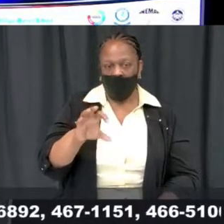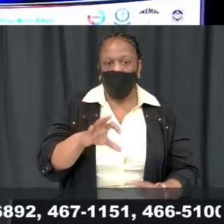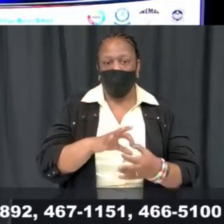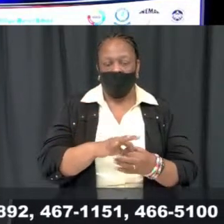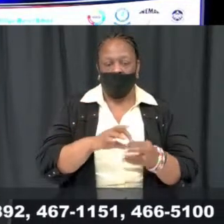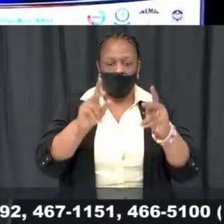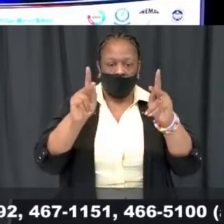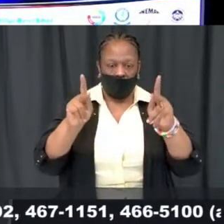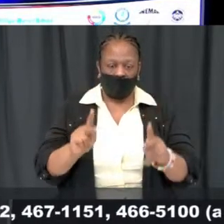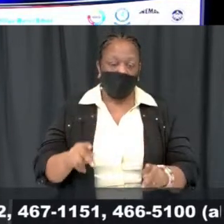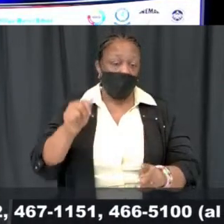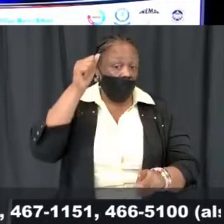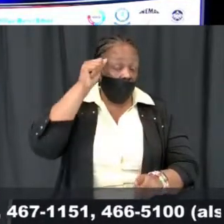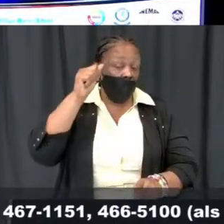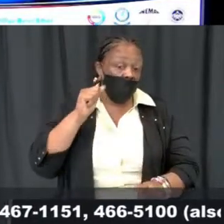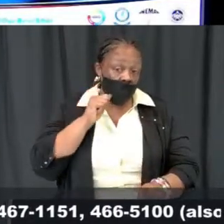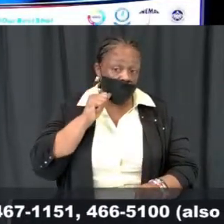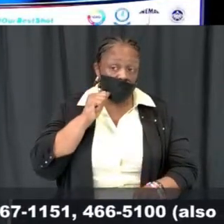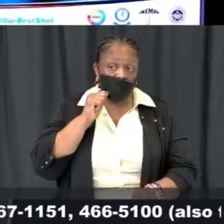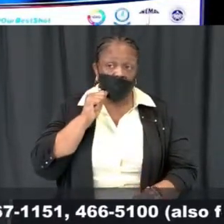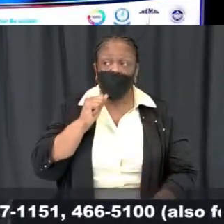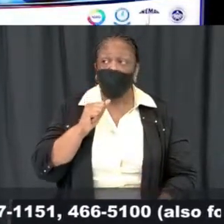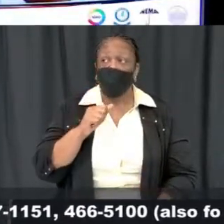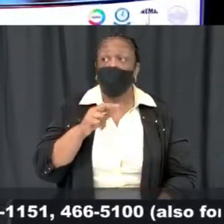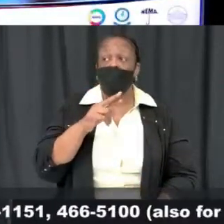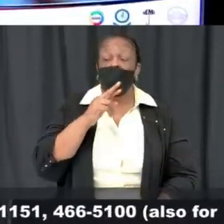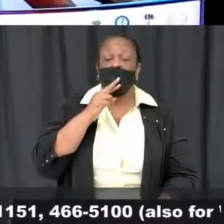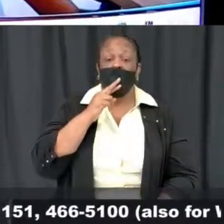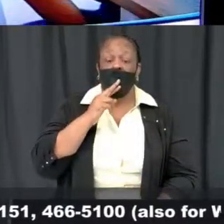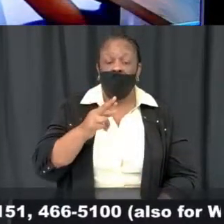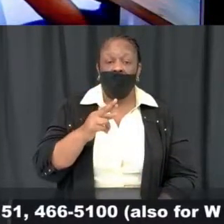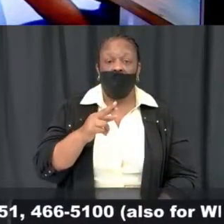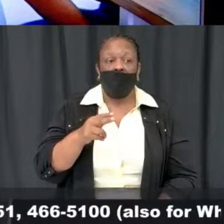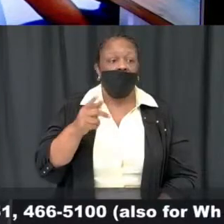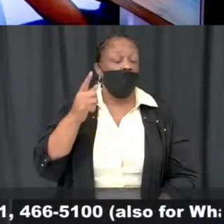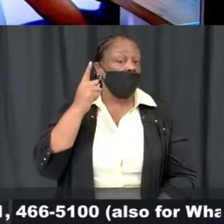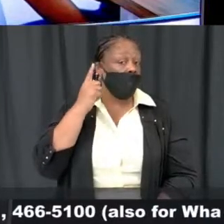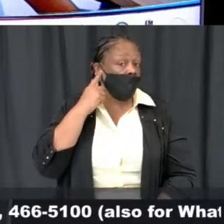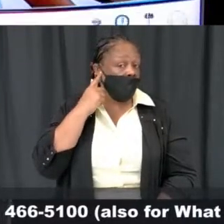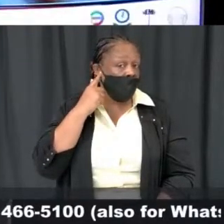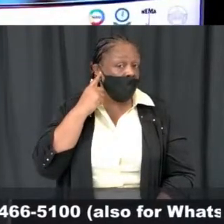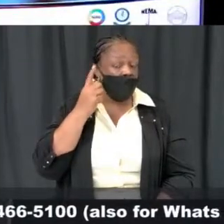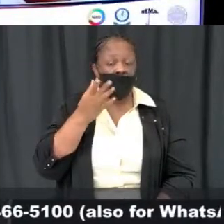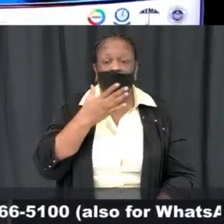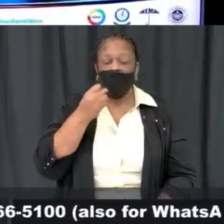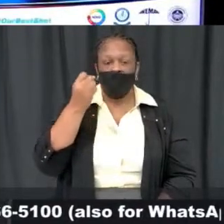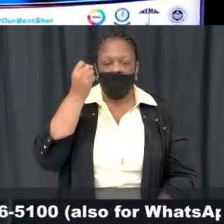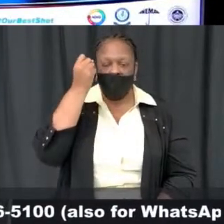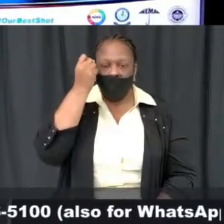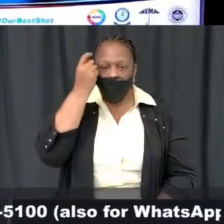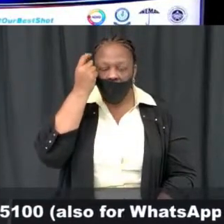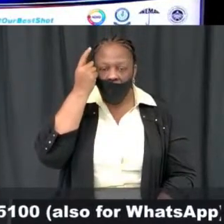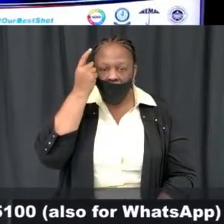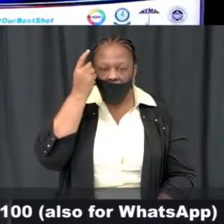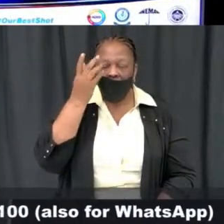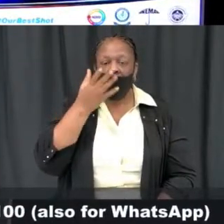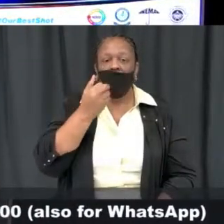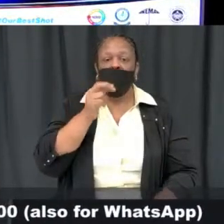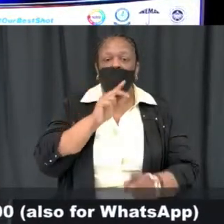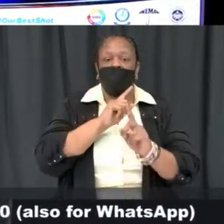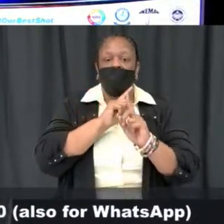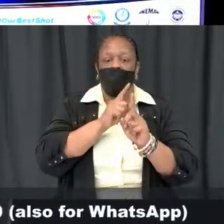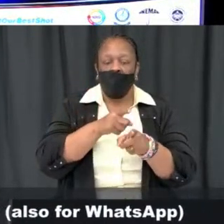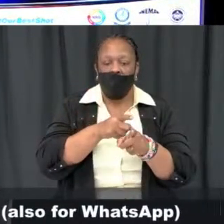the adults in the room, they are listening and they are responding. And I'm pretty certain that if there